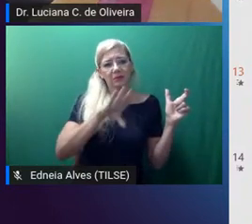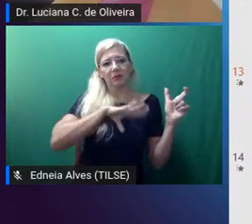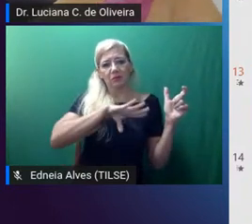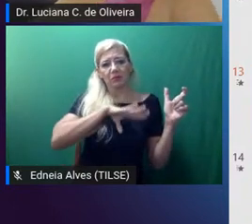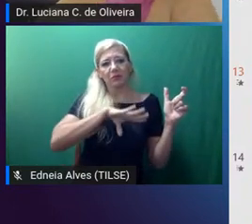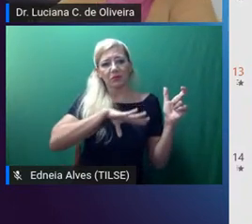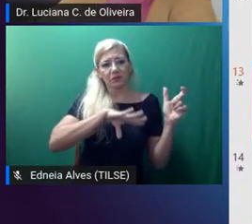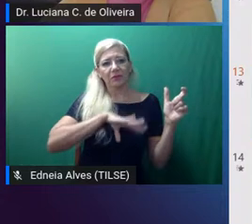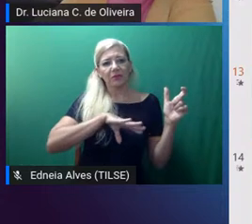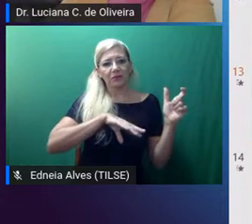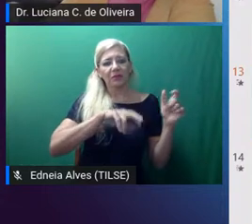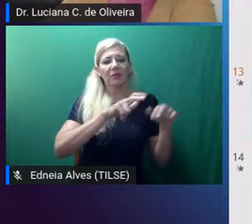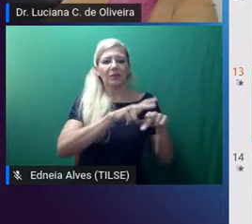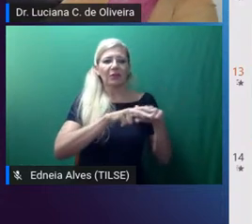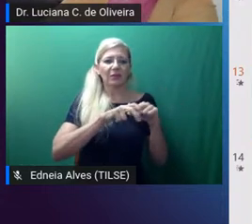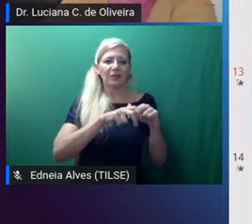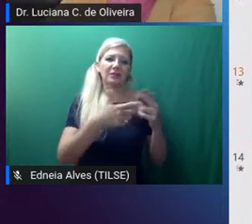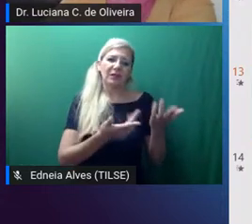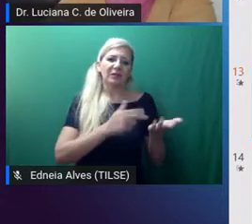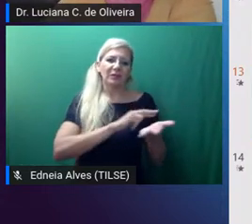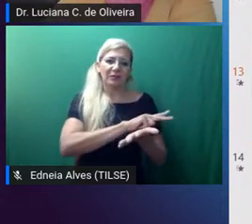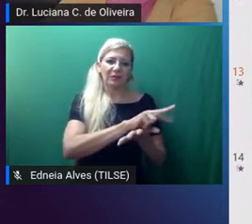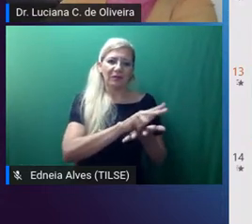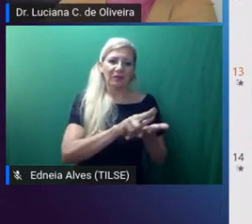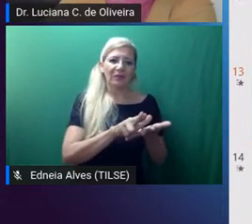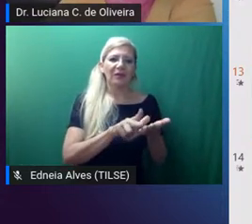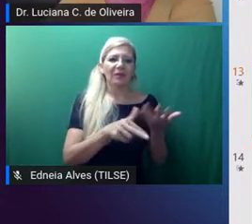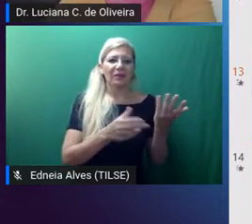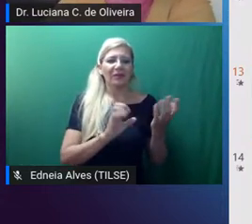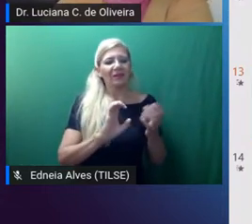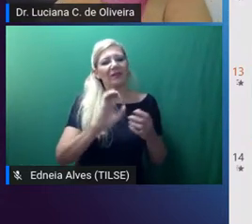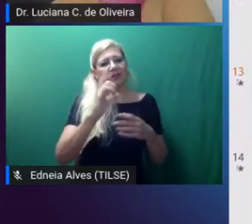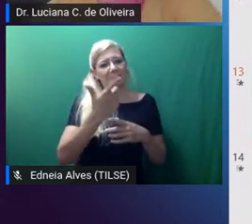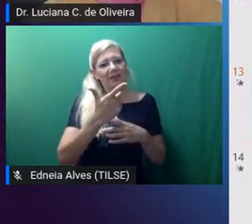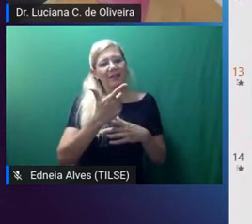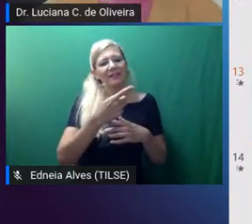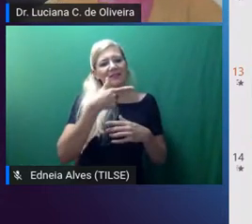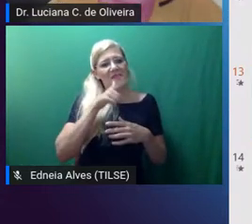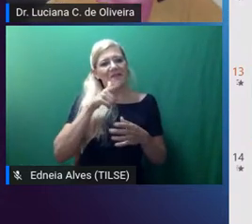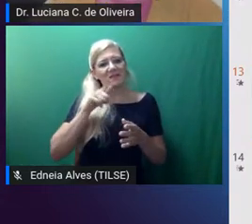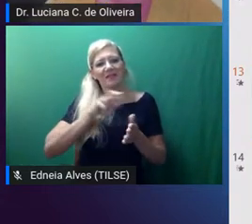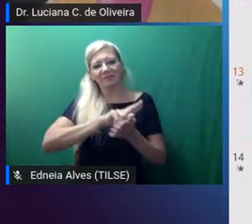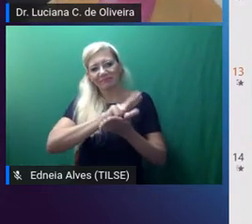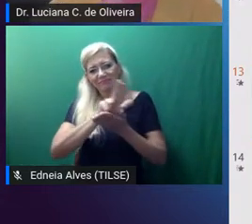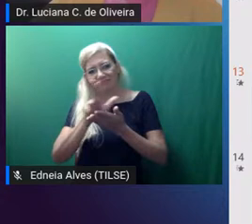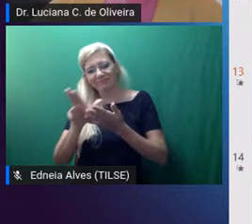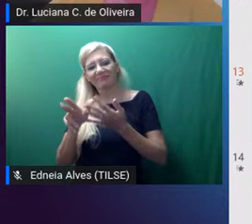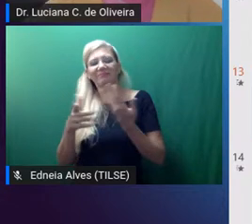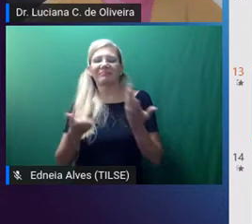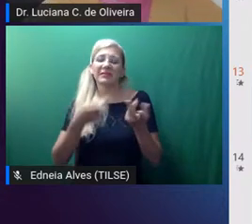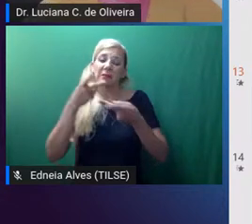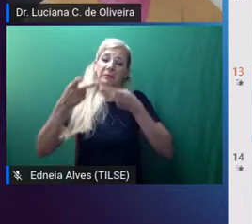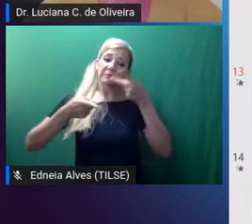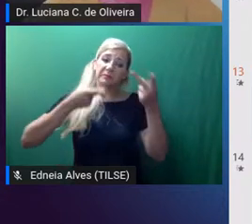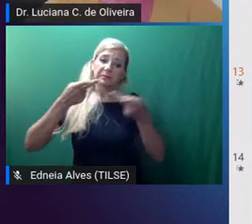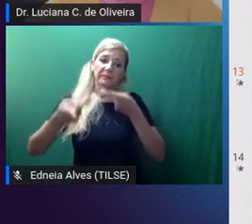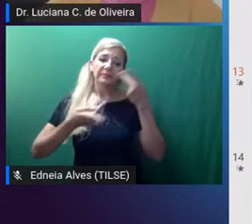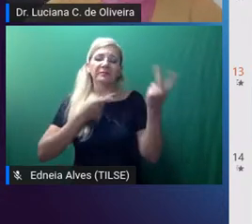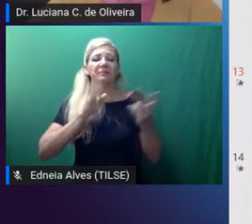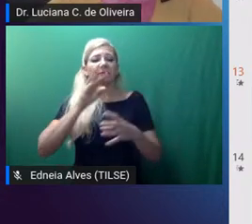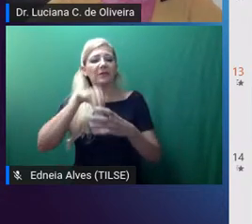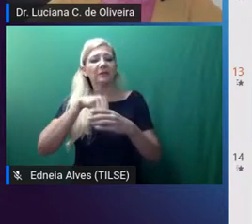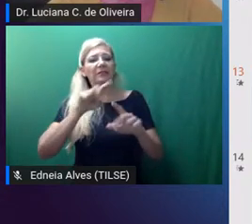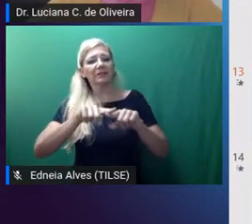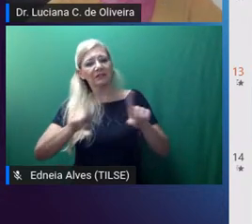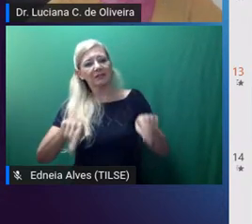Portuguese, because there's also diversity in, of course, the first languages that are spoken in classrooms